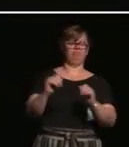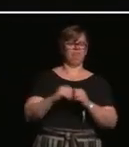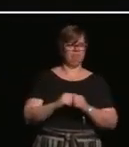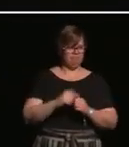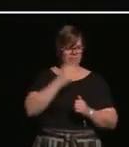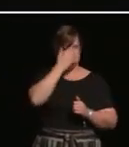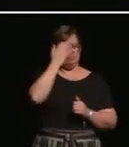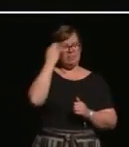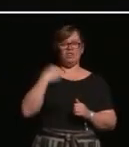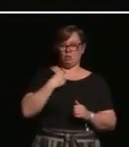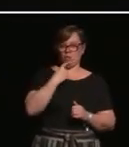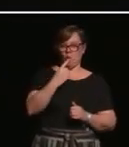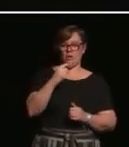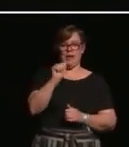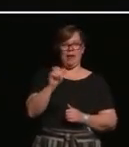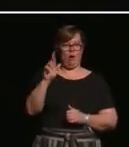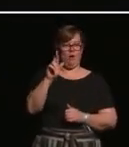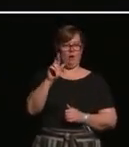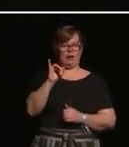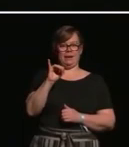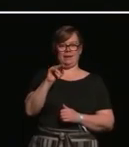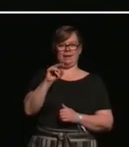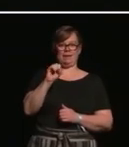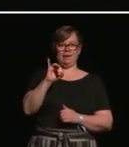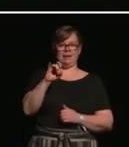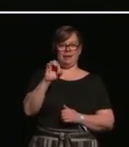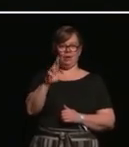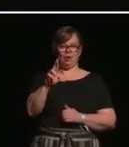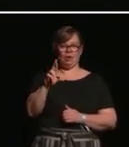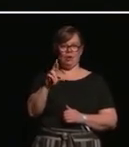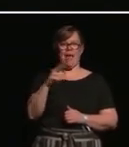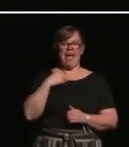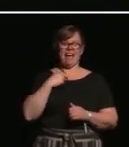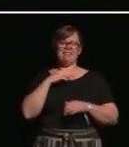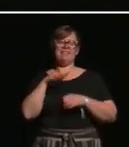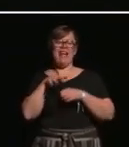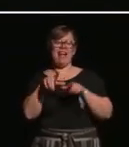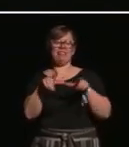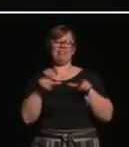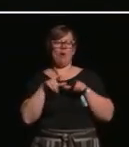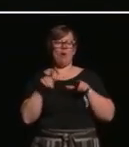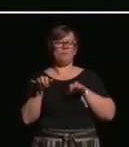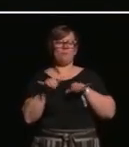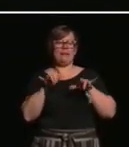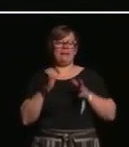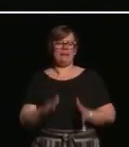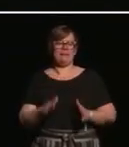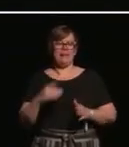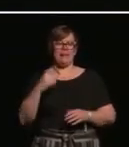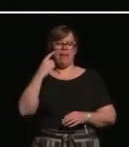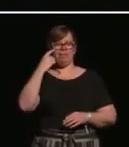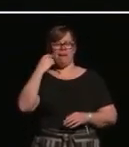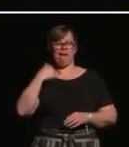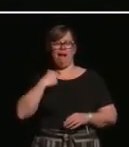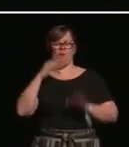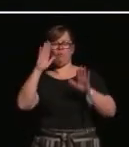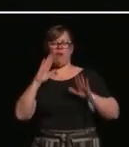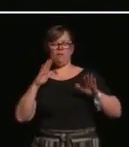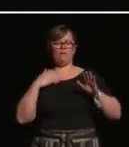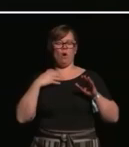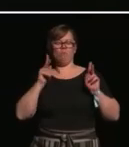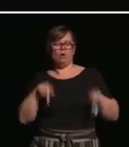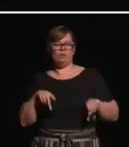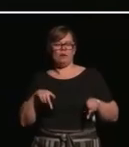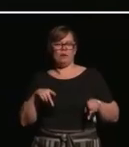A&R Insider, "Chick Corea thinks I'm a wonderful pianist. Chet Atkins thinks I'm a wonderful guitarist.